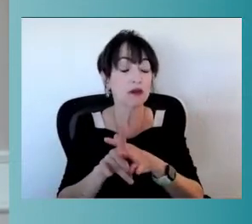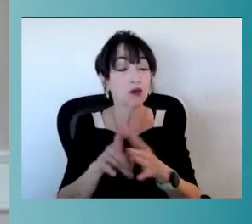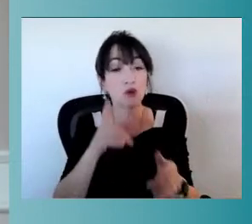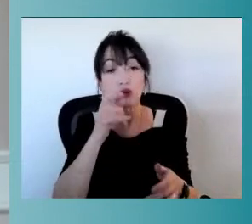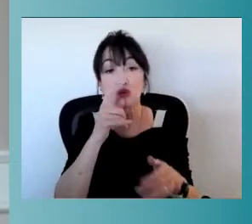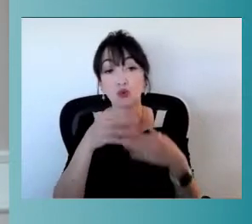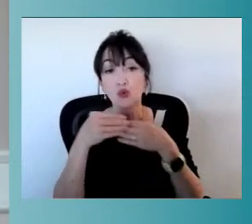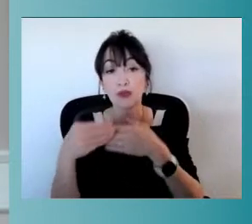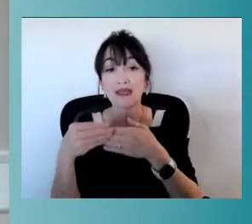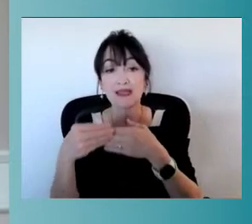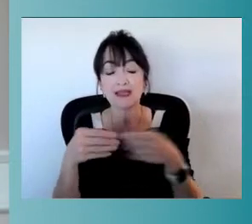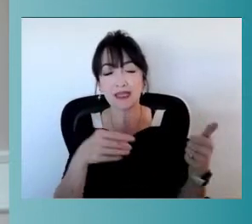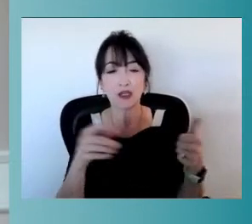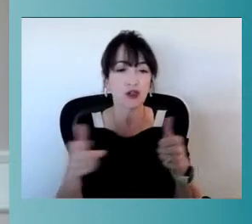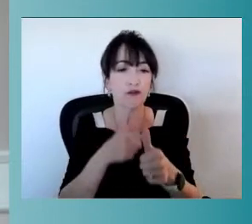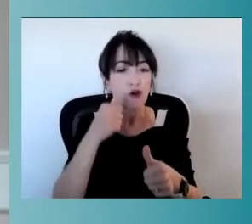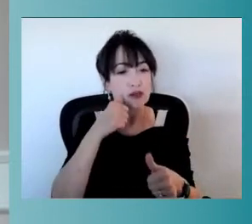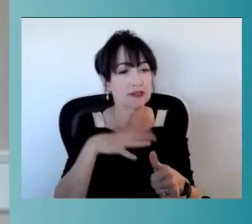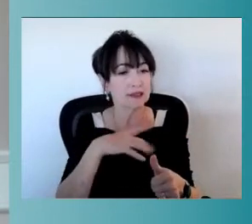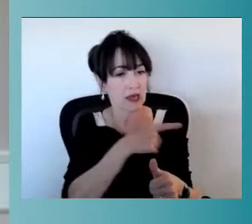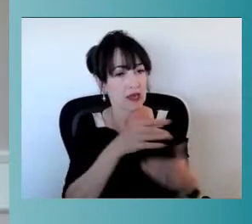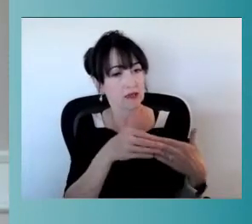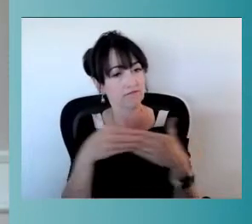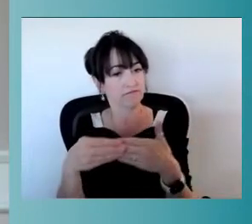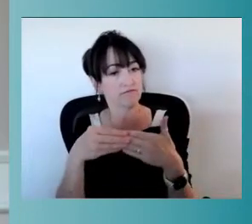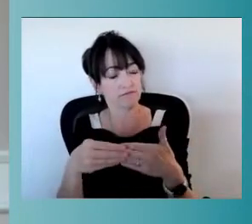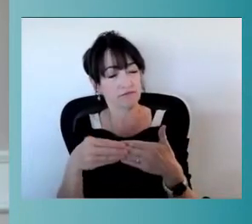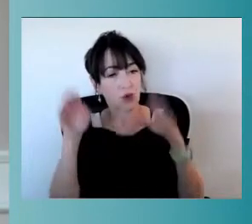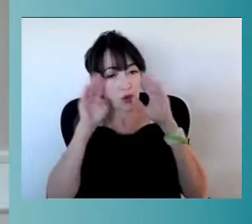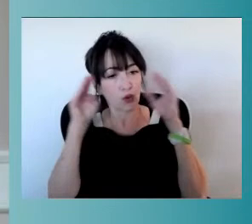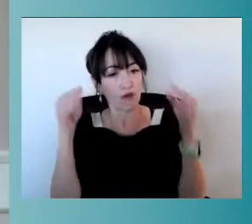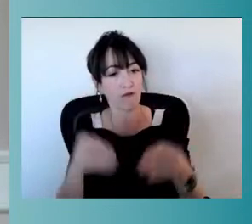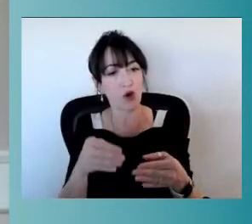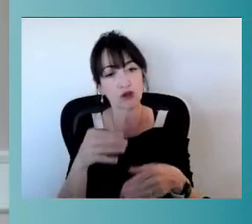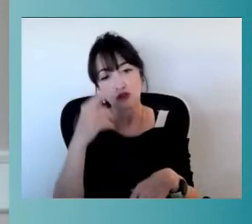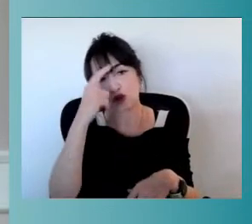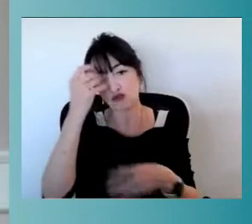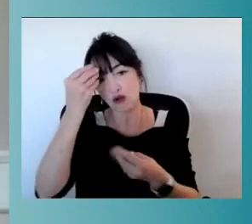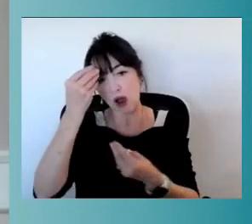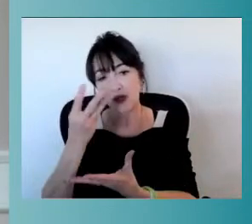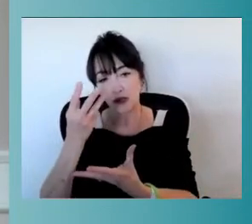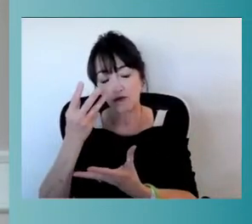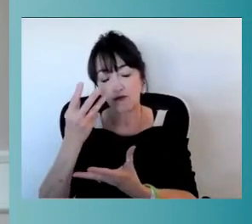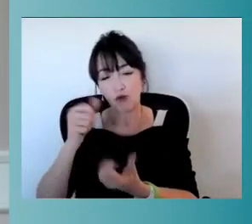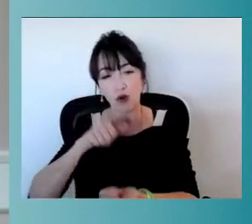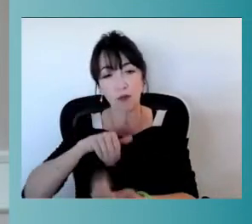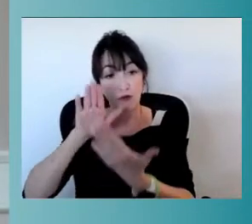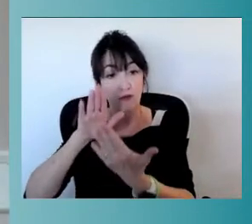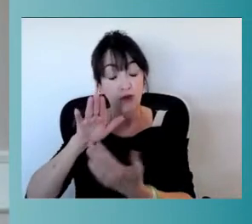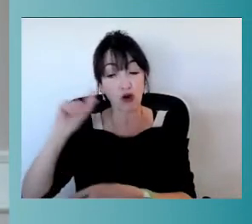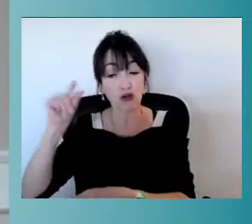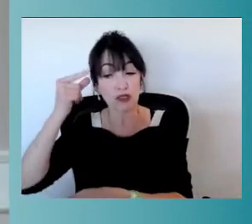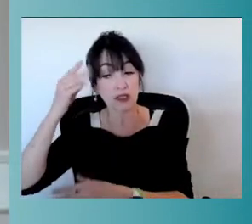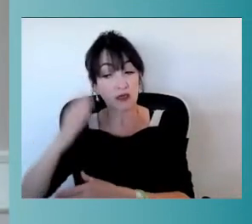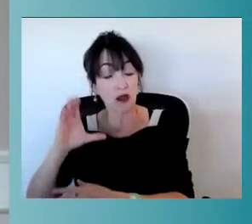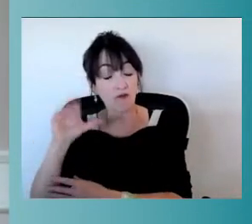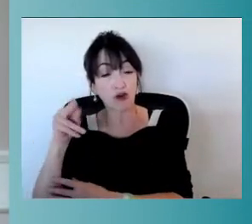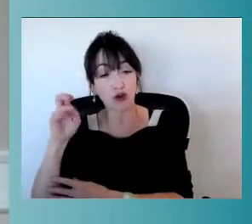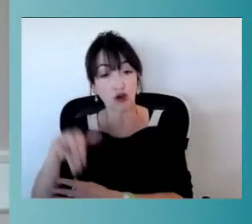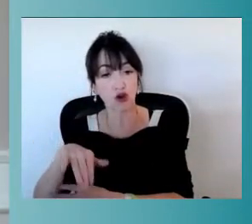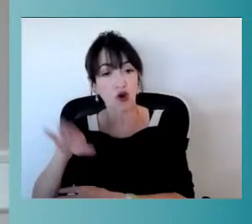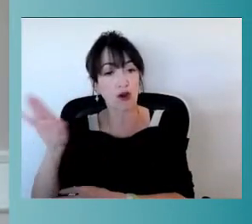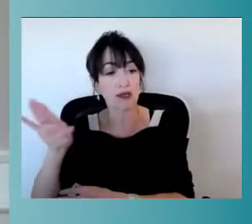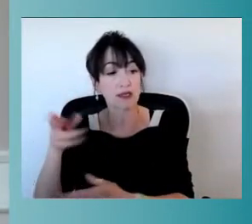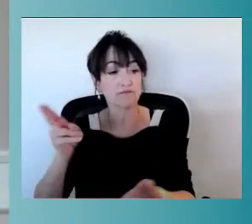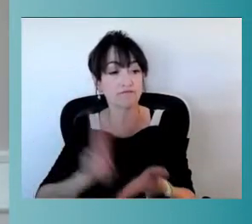spearheaded the focus on trauma-informed approach, and Governor Carney, his Executive Order